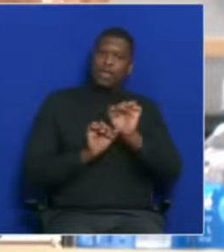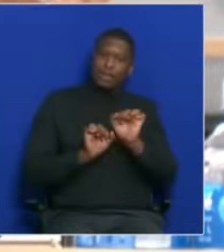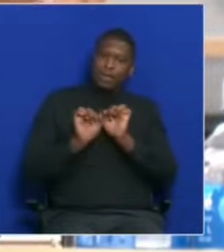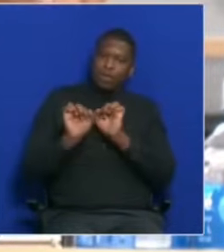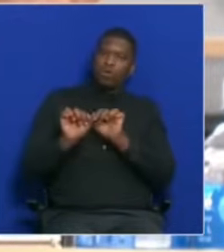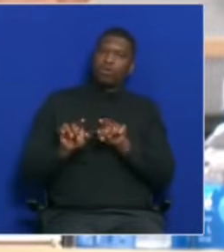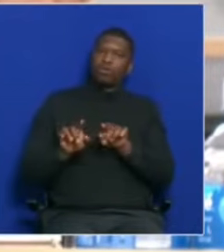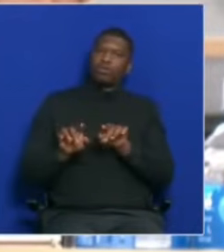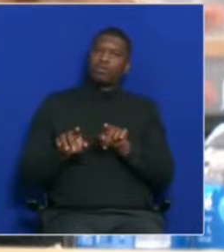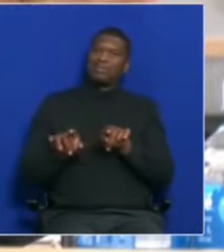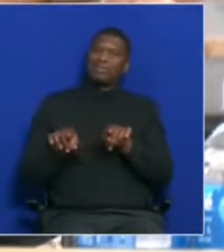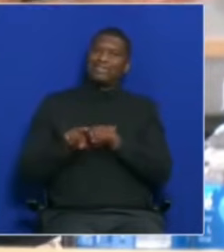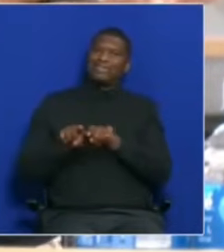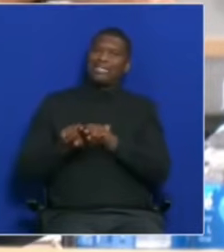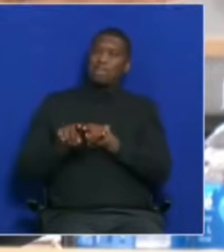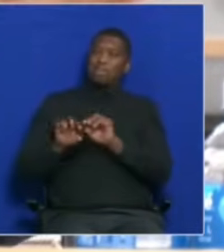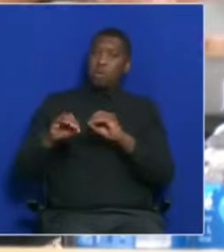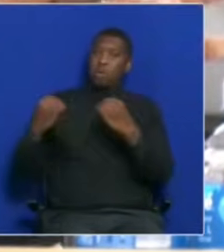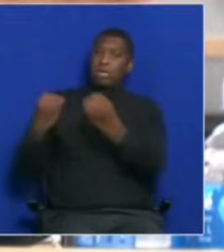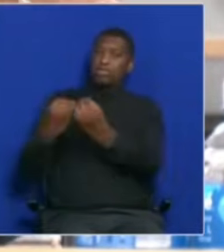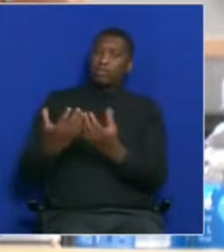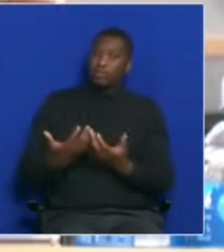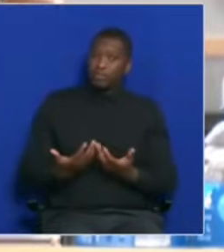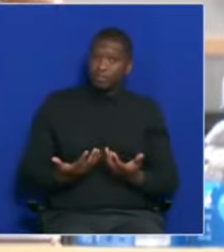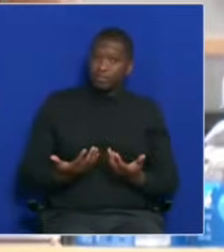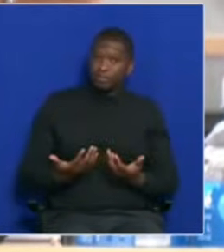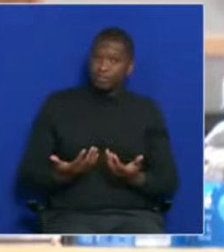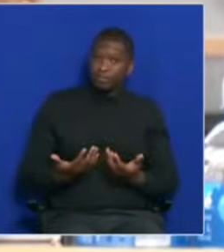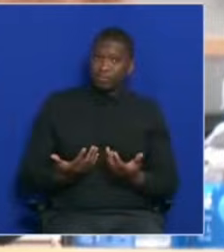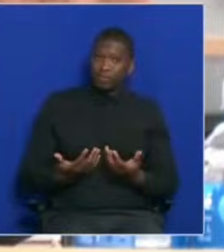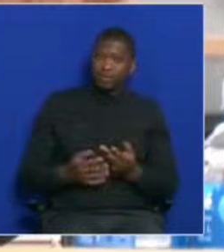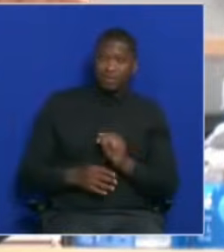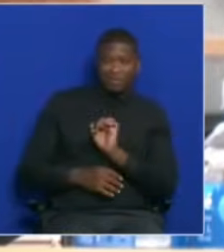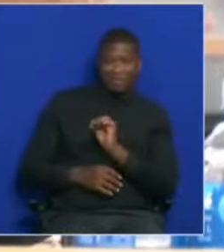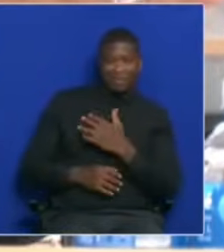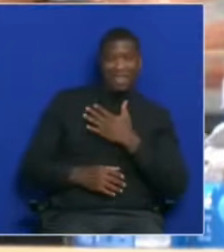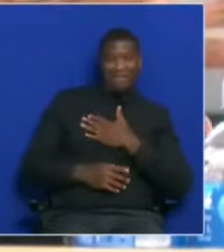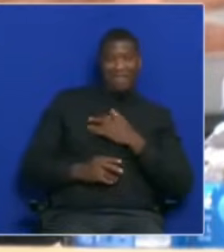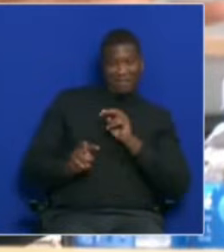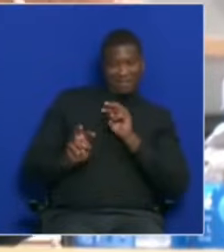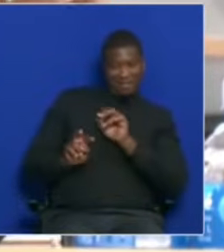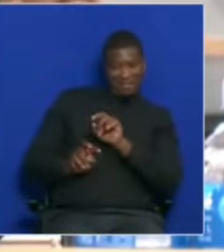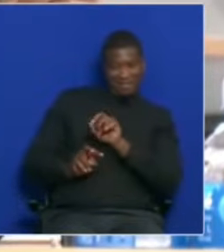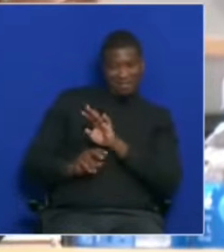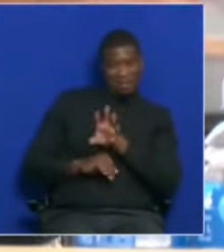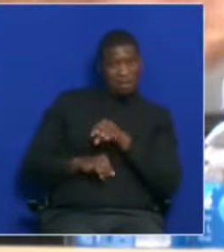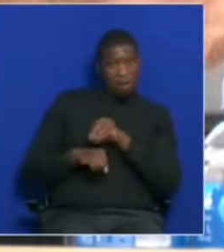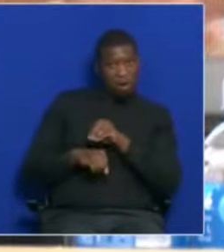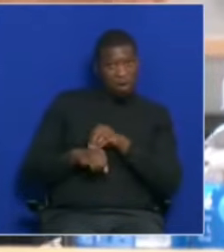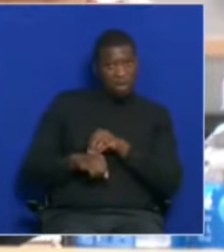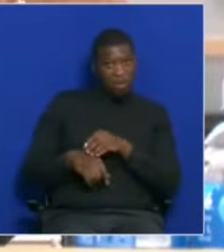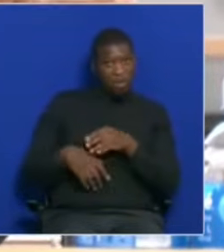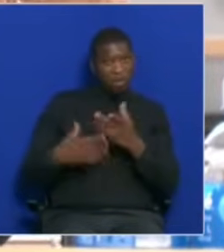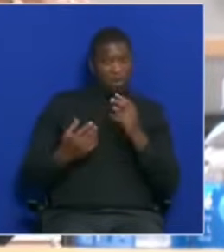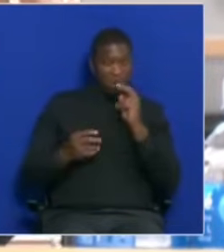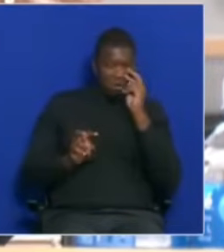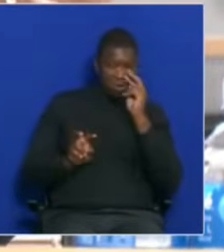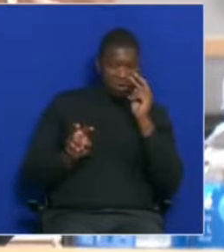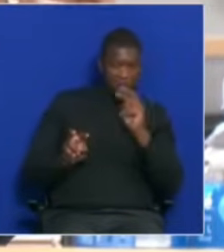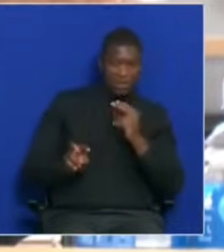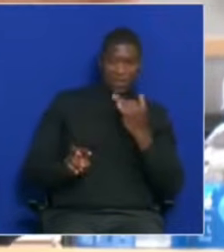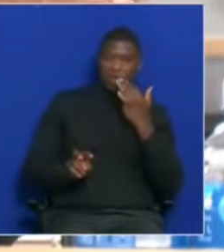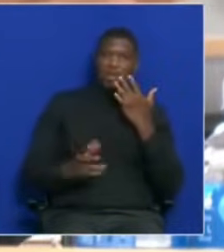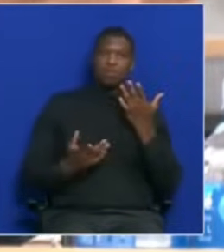organization. Is that the problem, and does, in your view, the appointment of the judge, IDEC